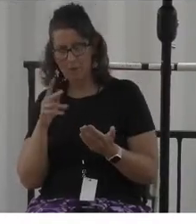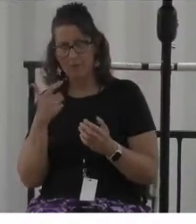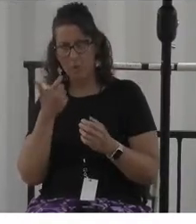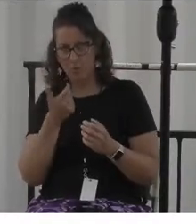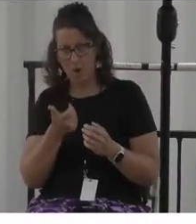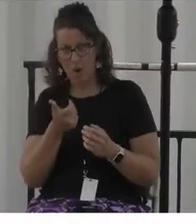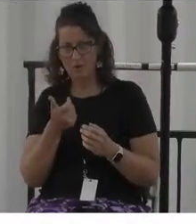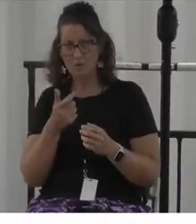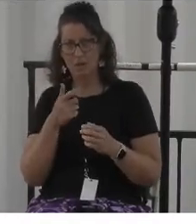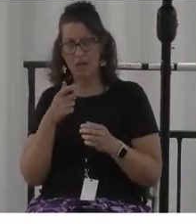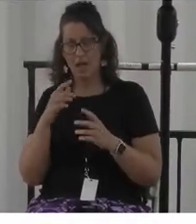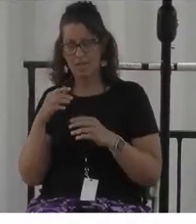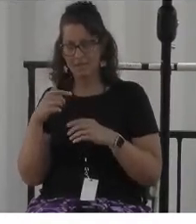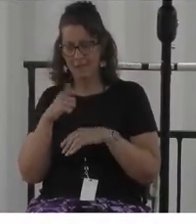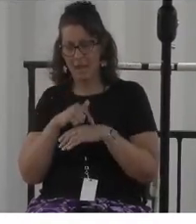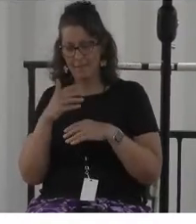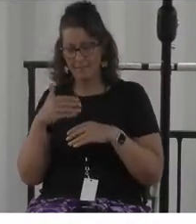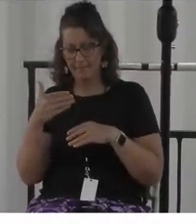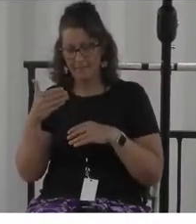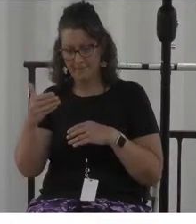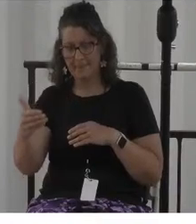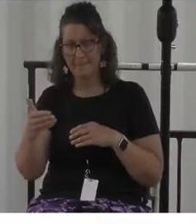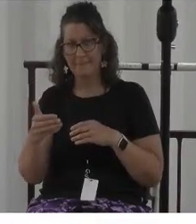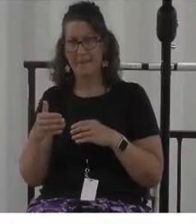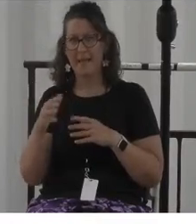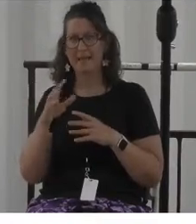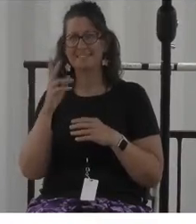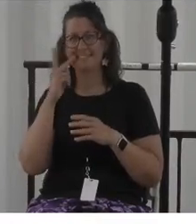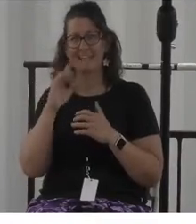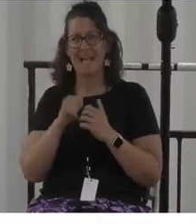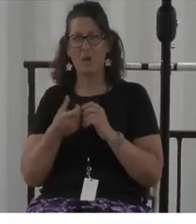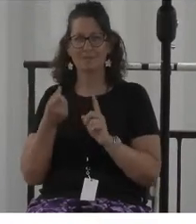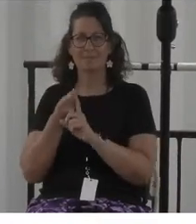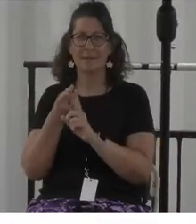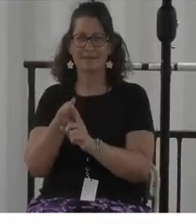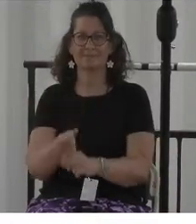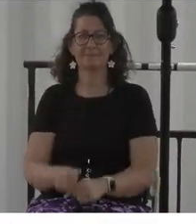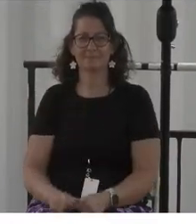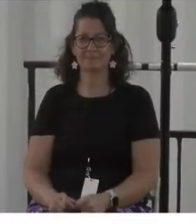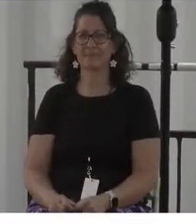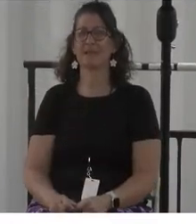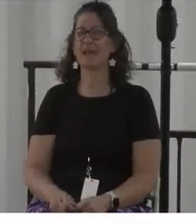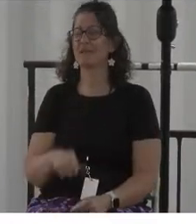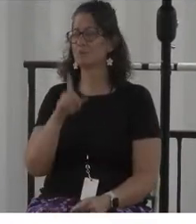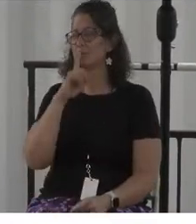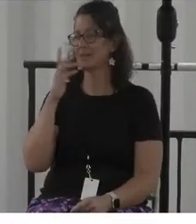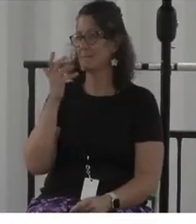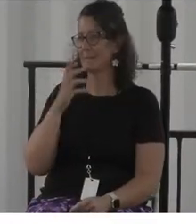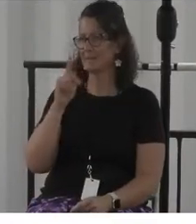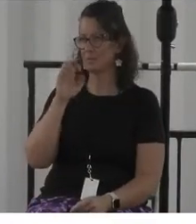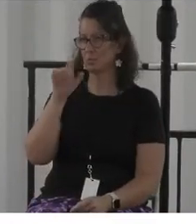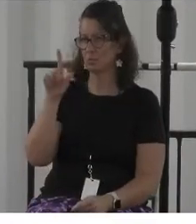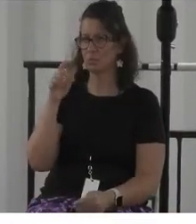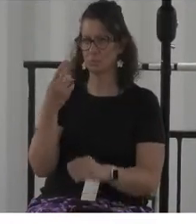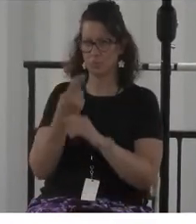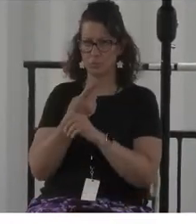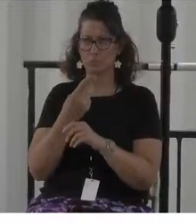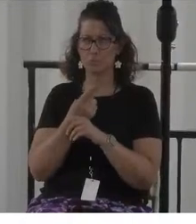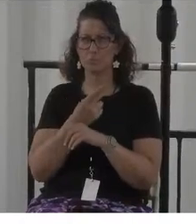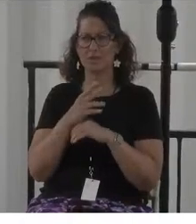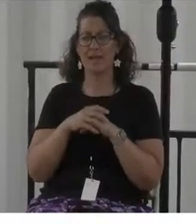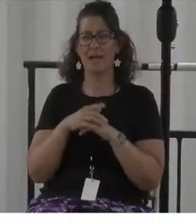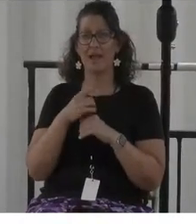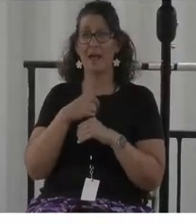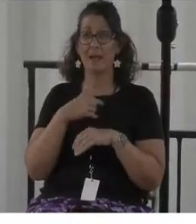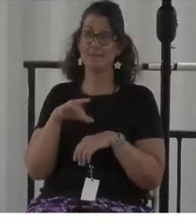watch this over time proactively and see how these things are being impacted. So it's a really amazing tool to be able to use. And